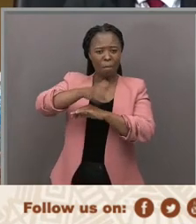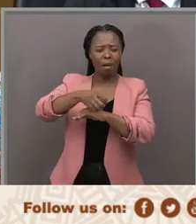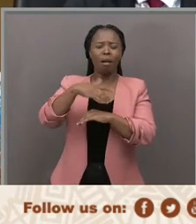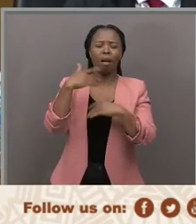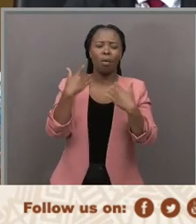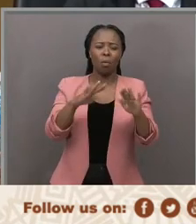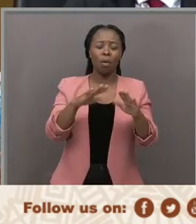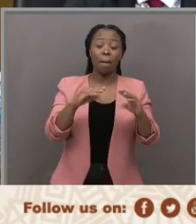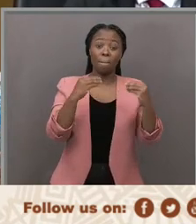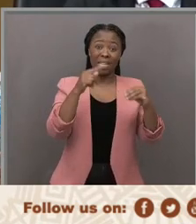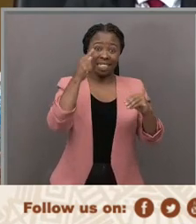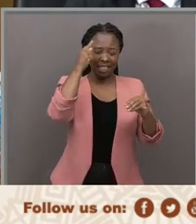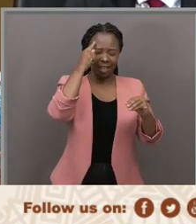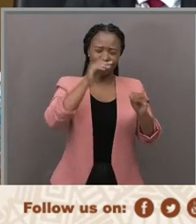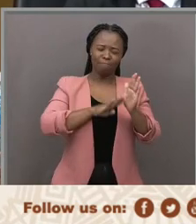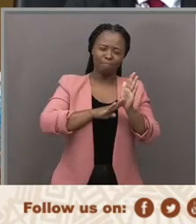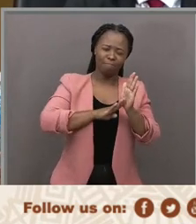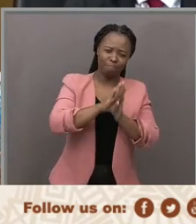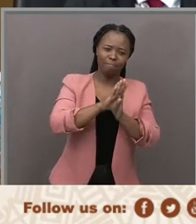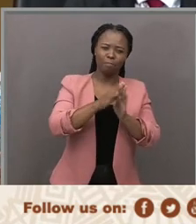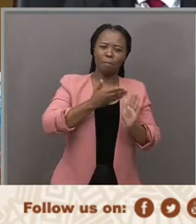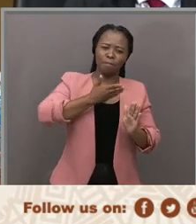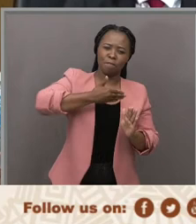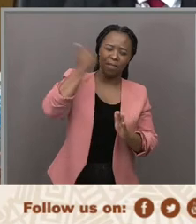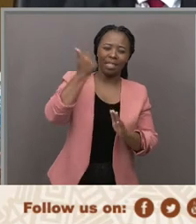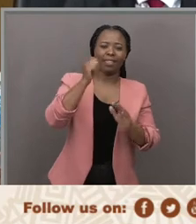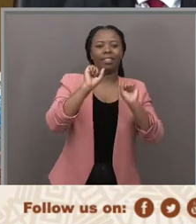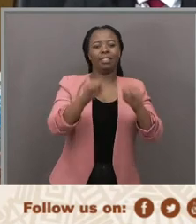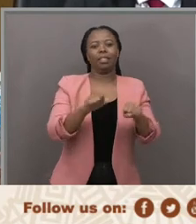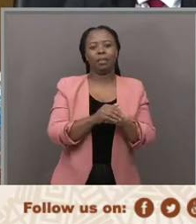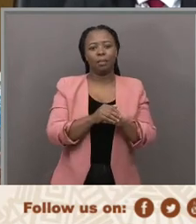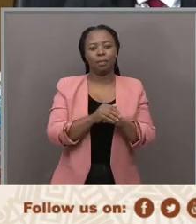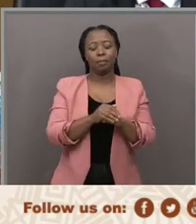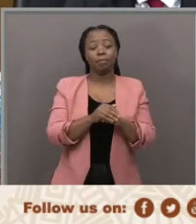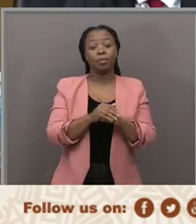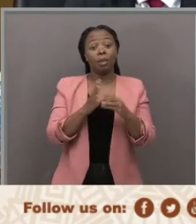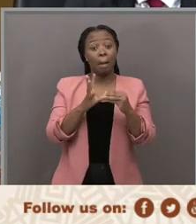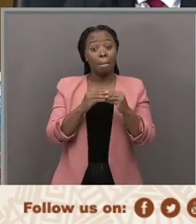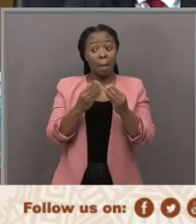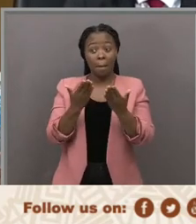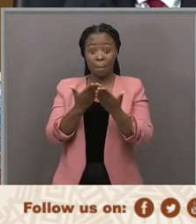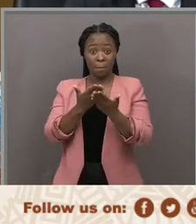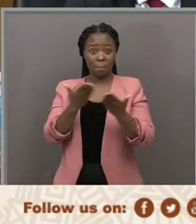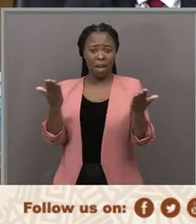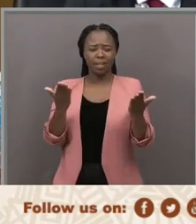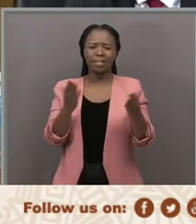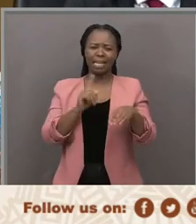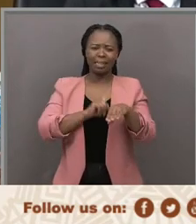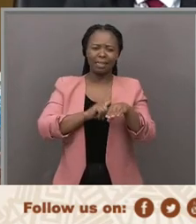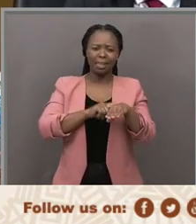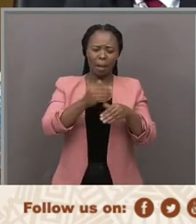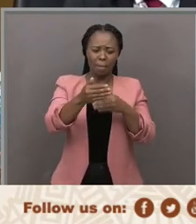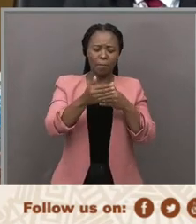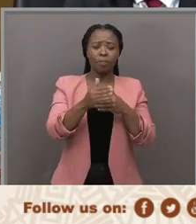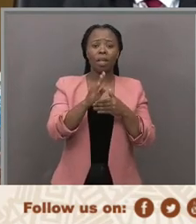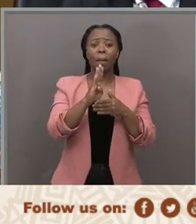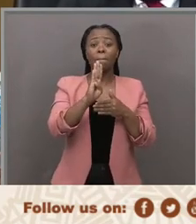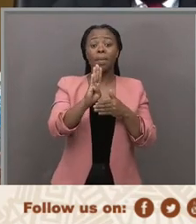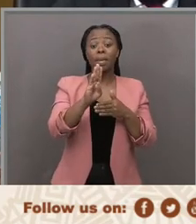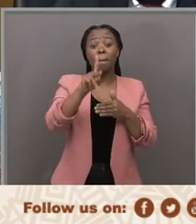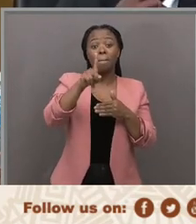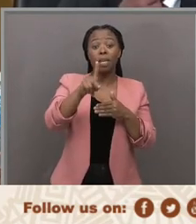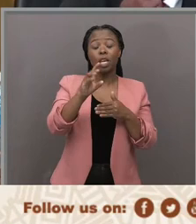business services. And honorable members, in a short space of time, the BPO sector has grown